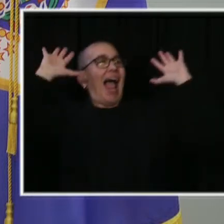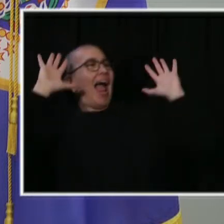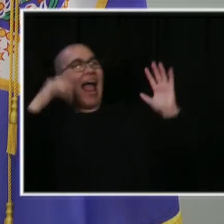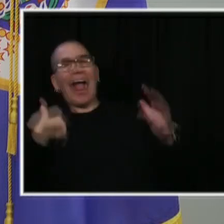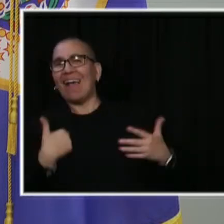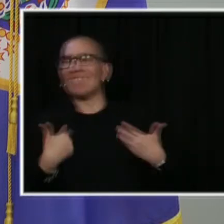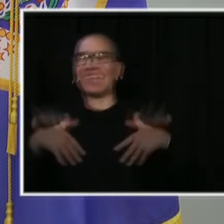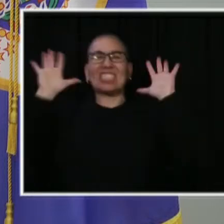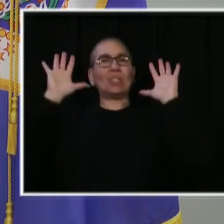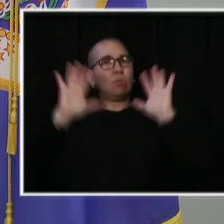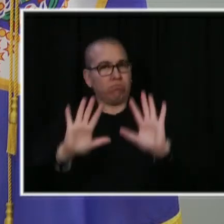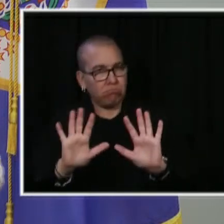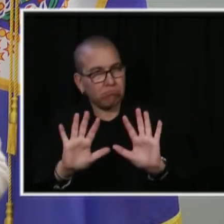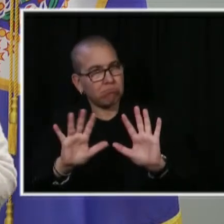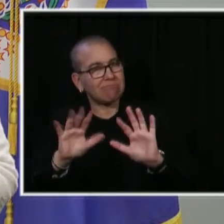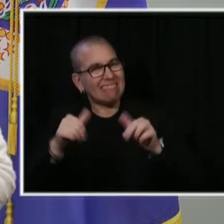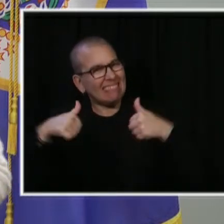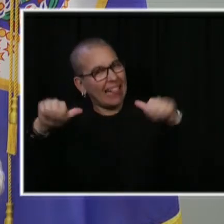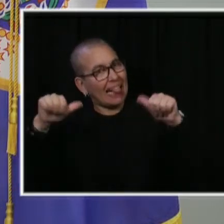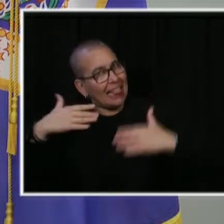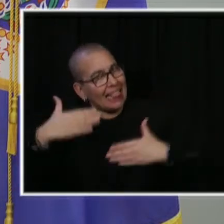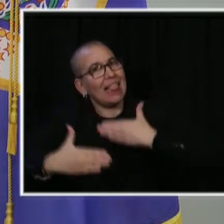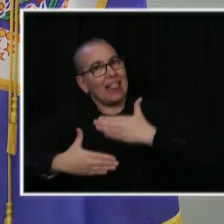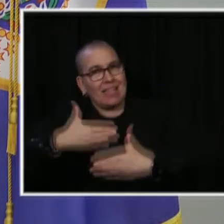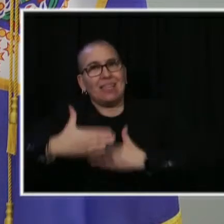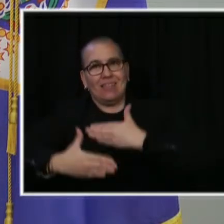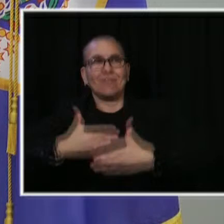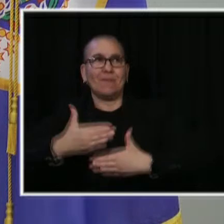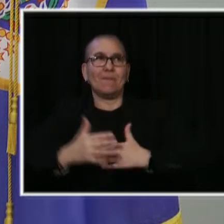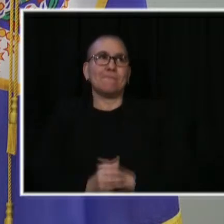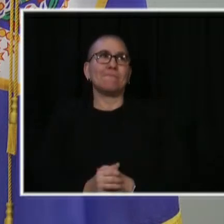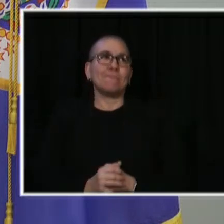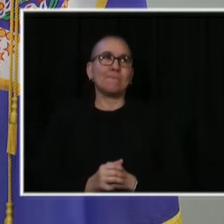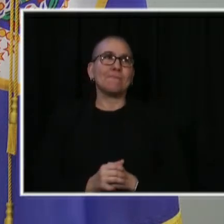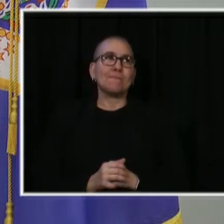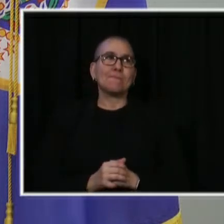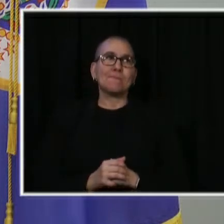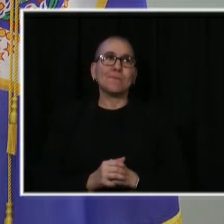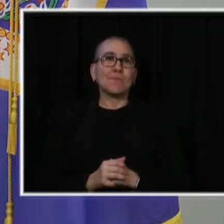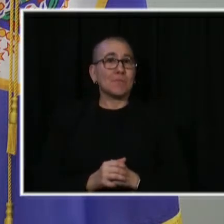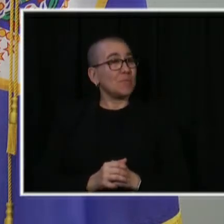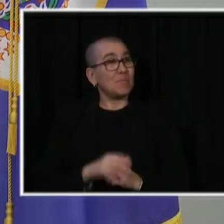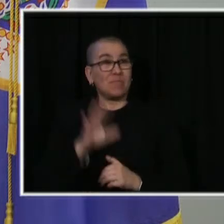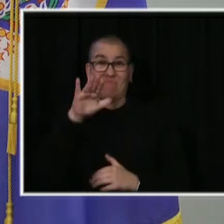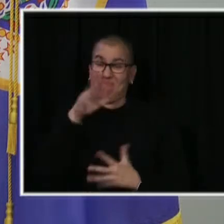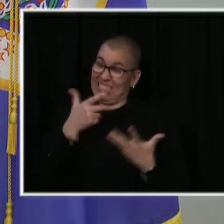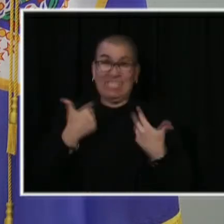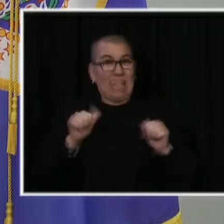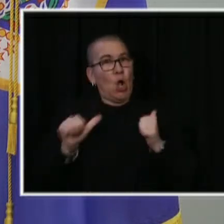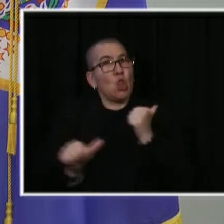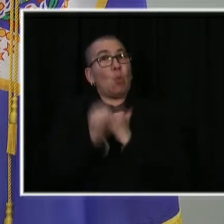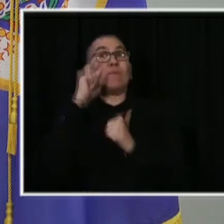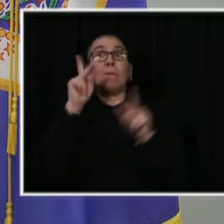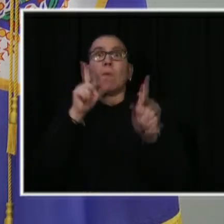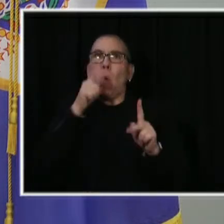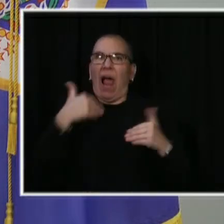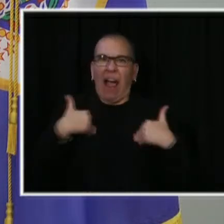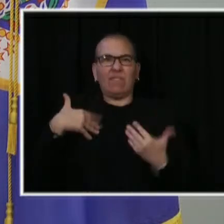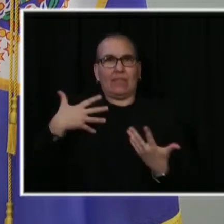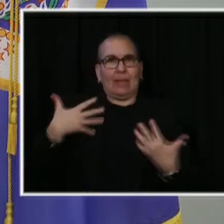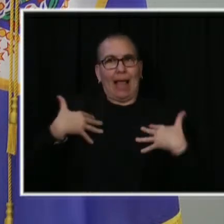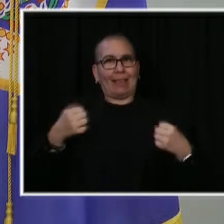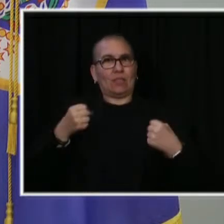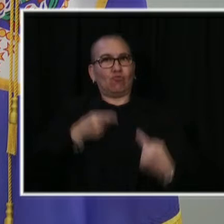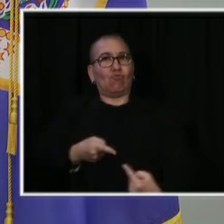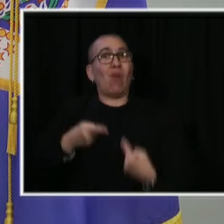world. And if the pandemic has taught us anything, it's that a threat to the health of the public anywhere in the world is a threat to